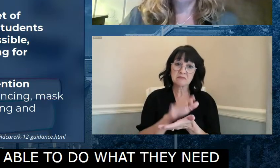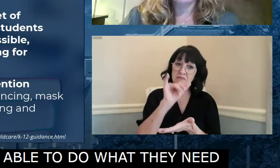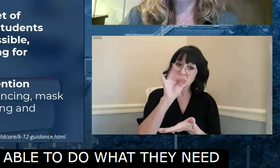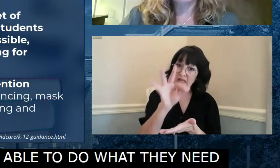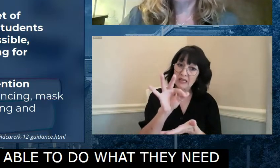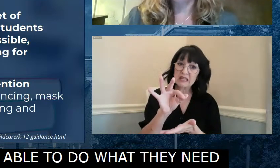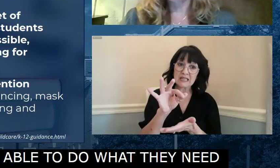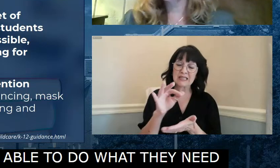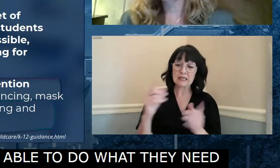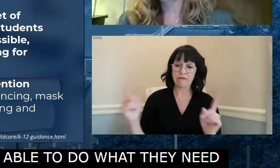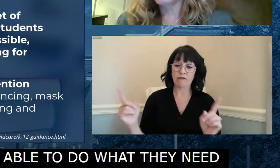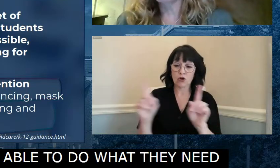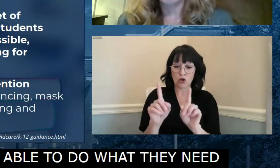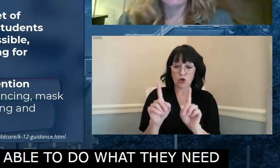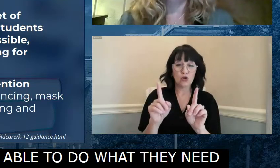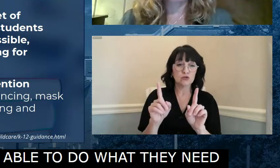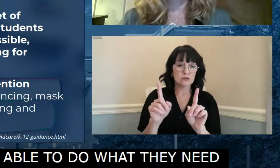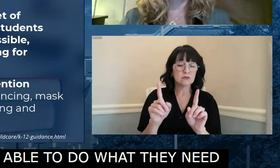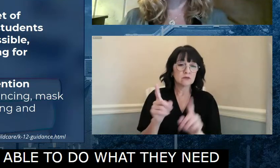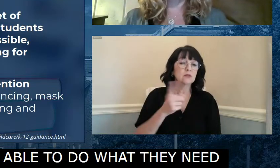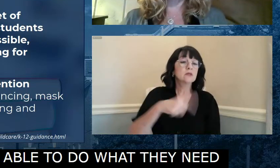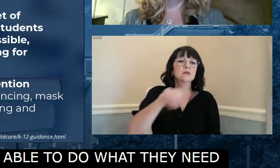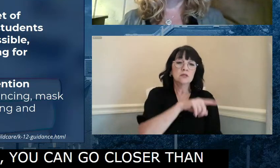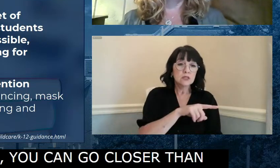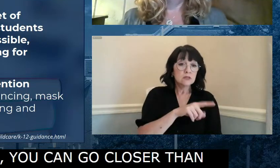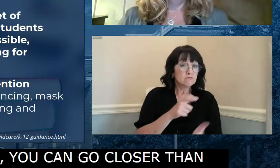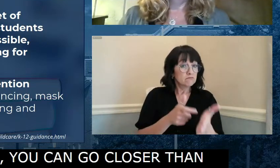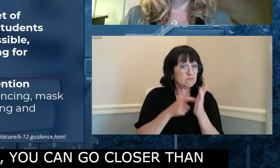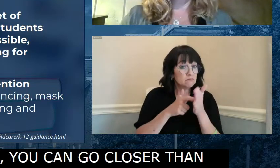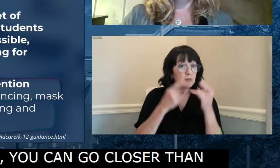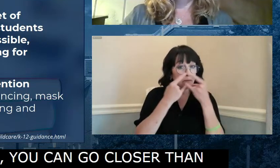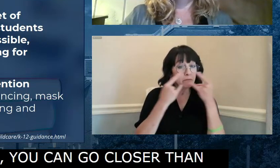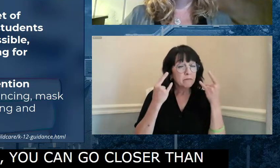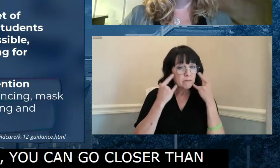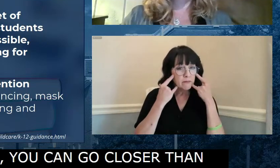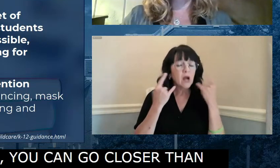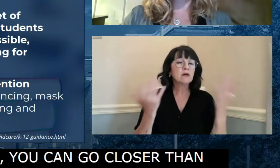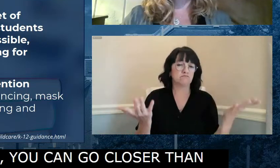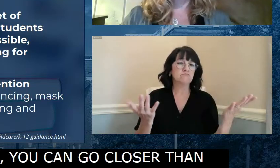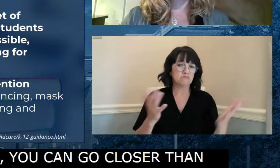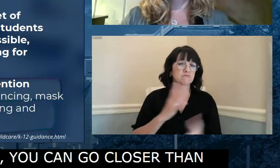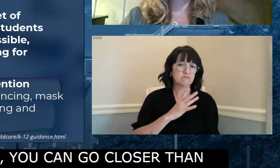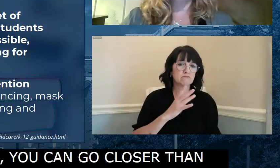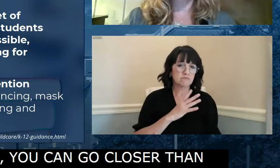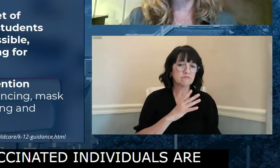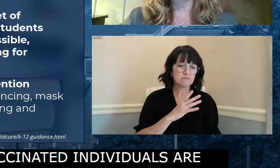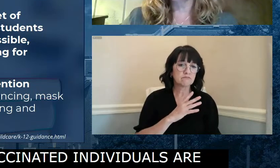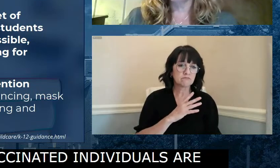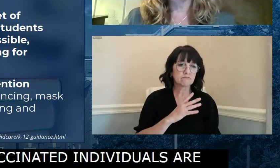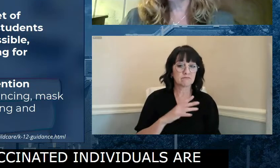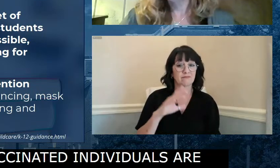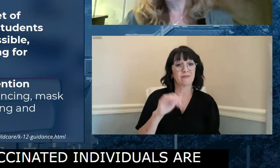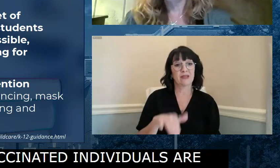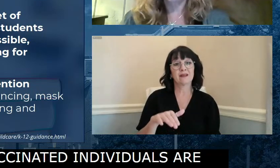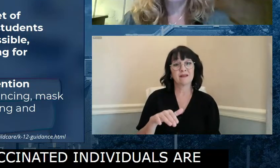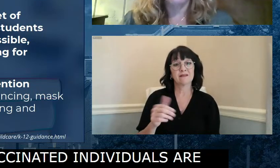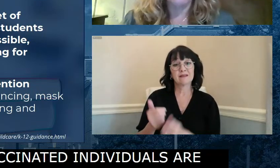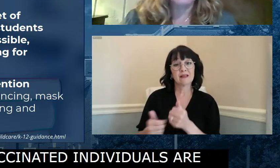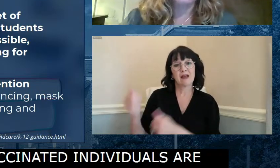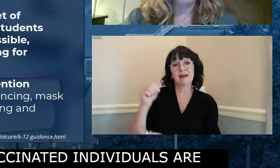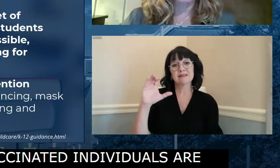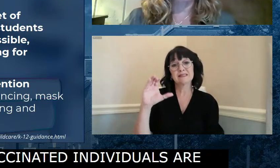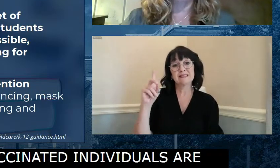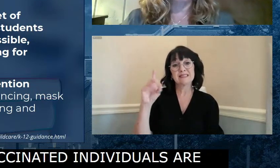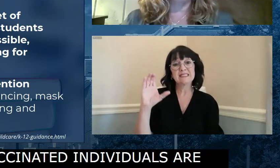those unvaccinated individuals are wearing masks. And so, CDC guidance was really consistent with what I think we